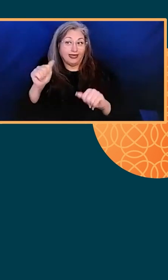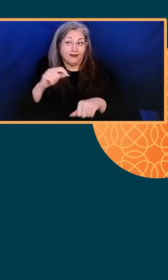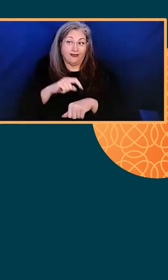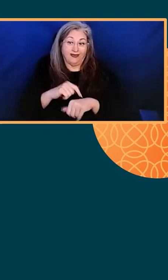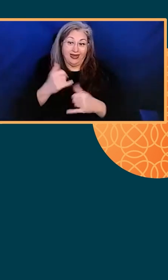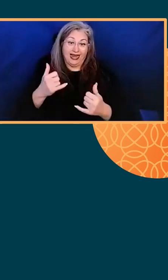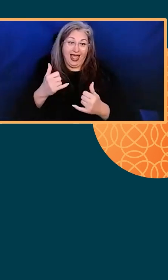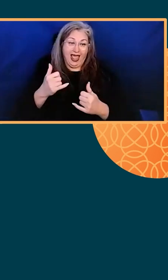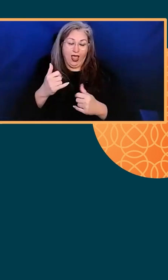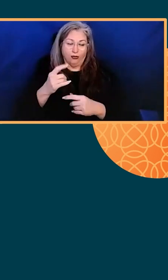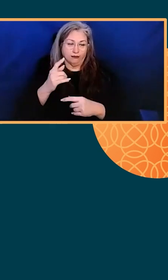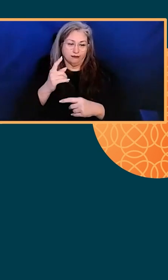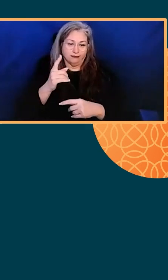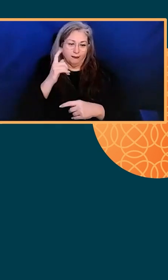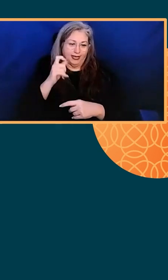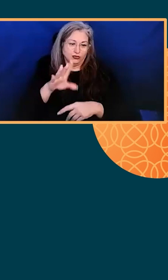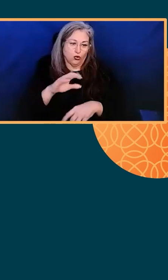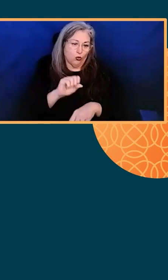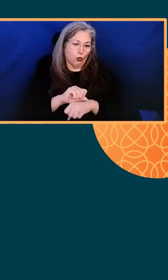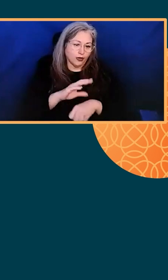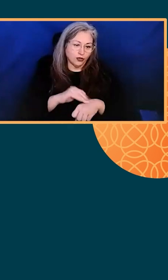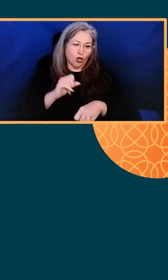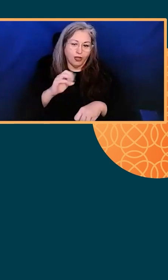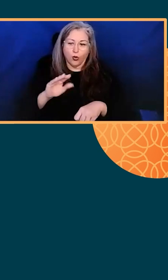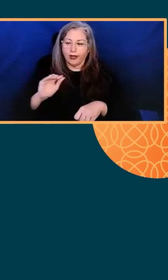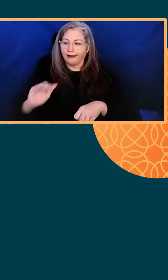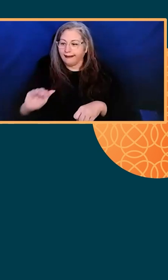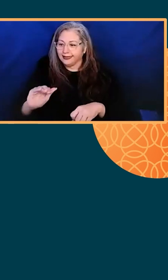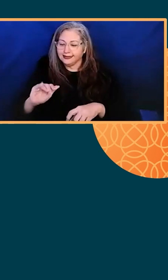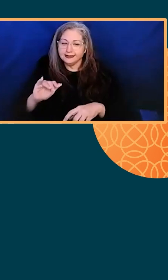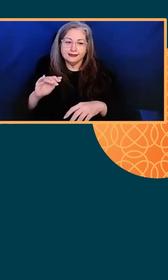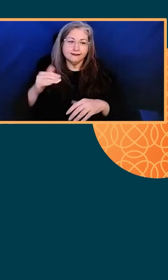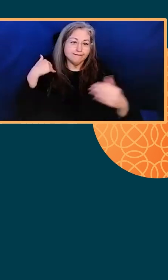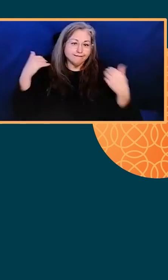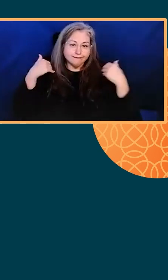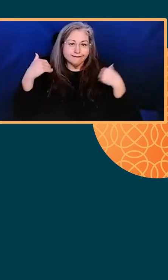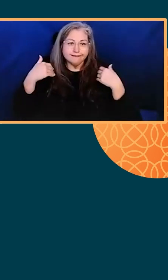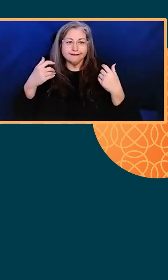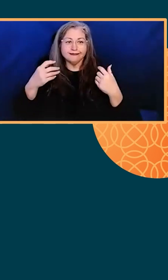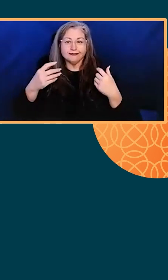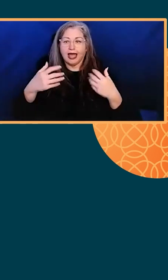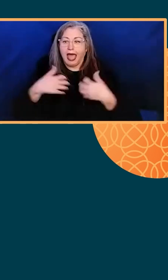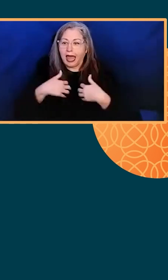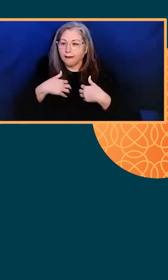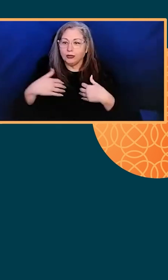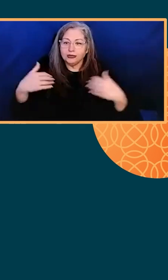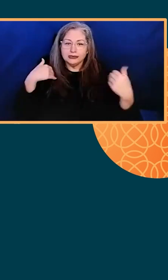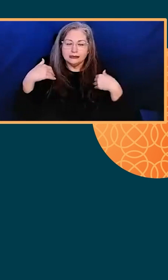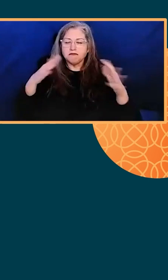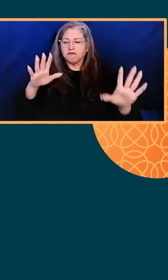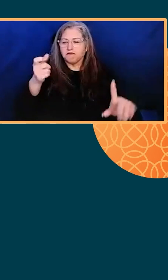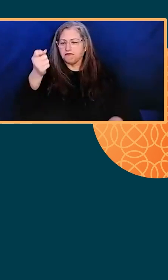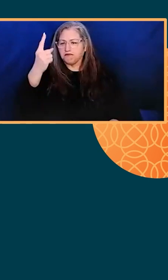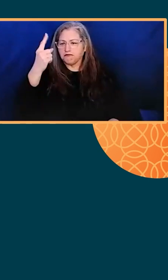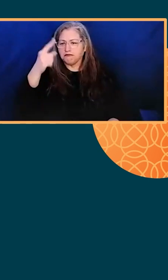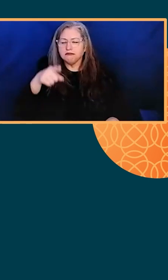hour because work is calling, small humans are calling, four-legged friends are calling, we get it. And